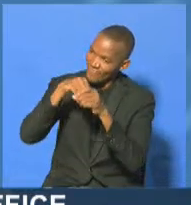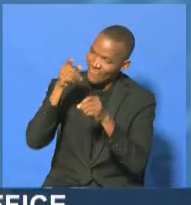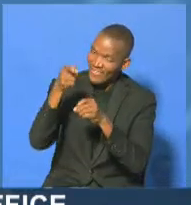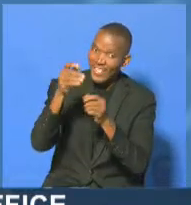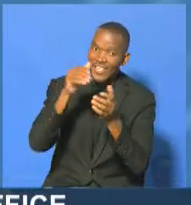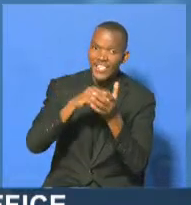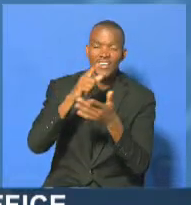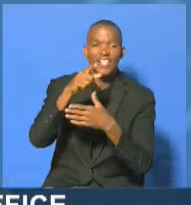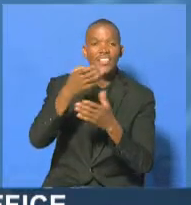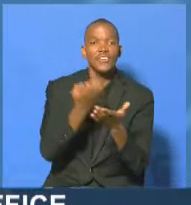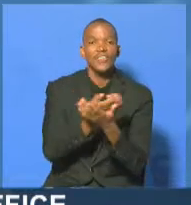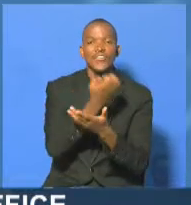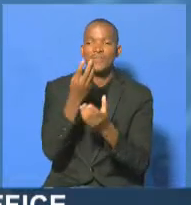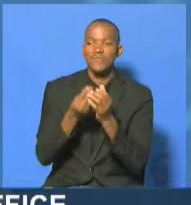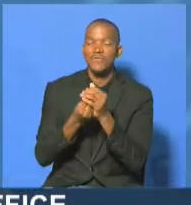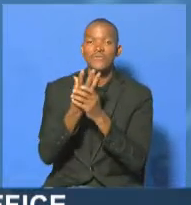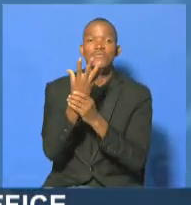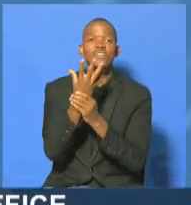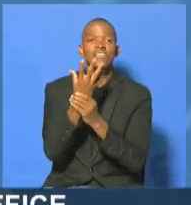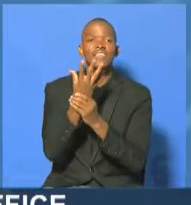the mainstream economy.